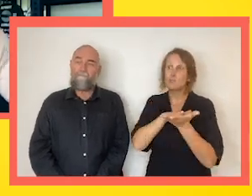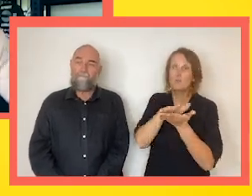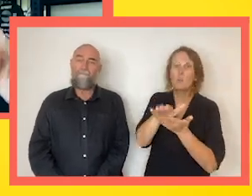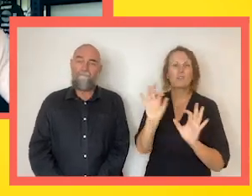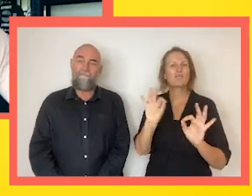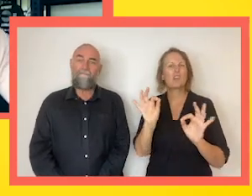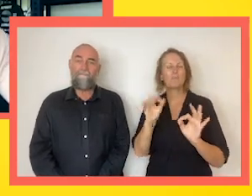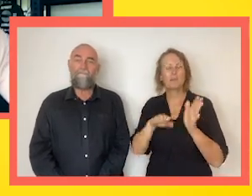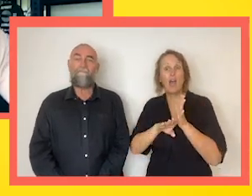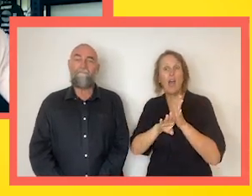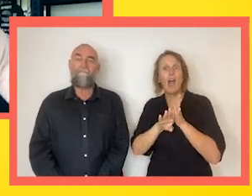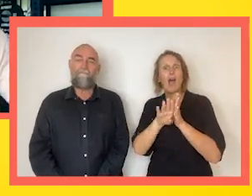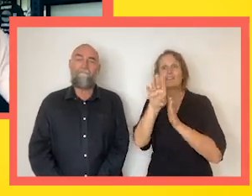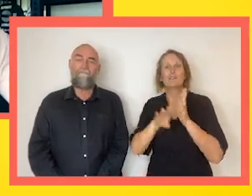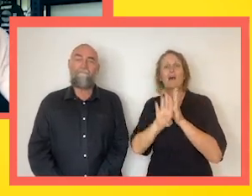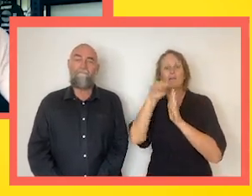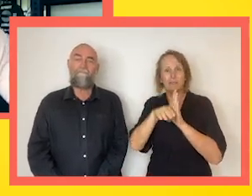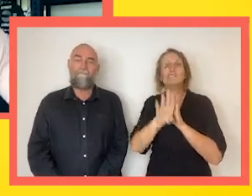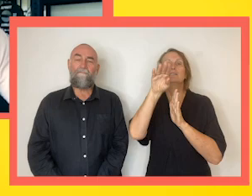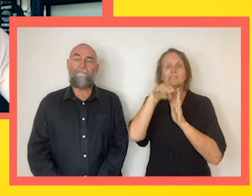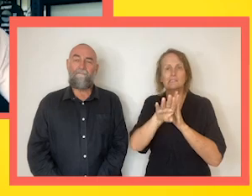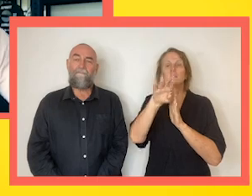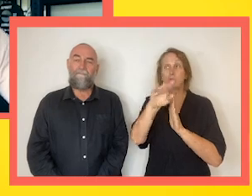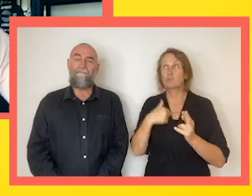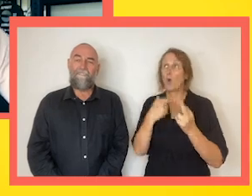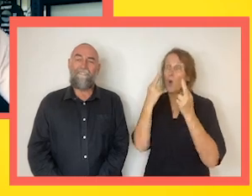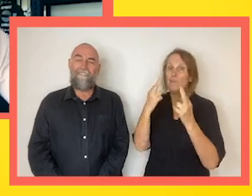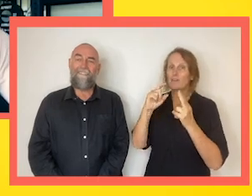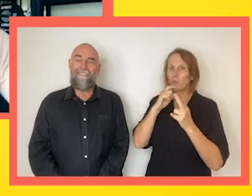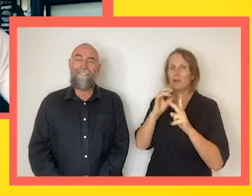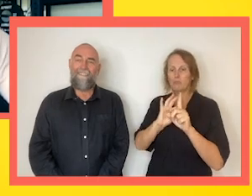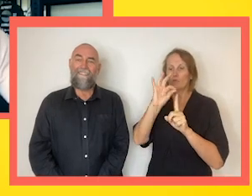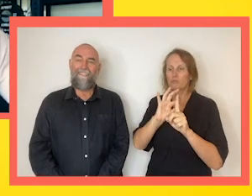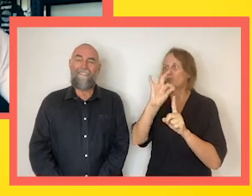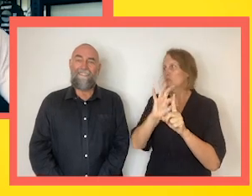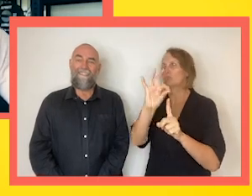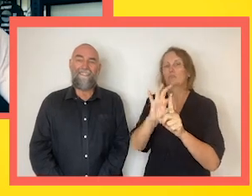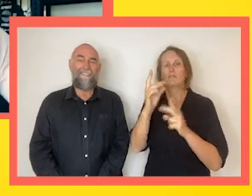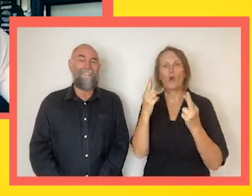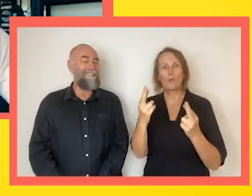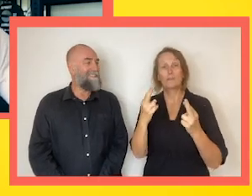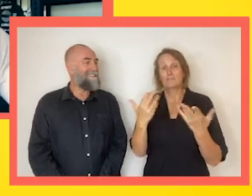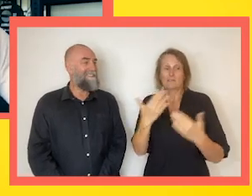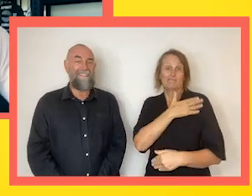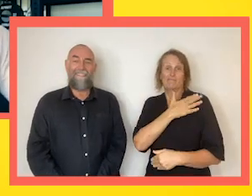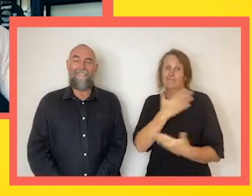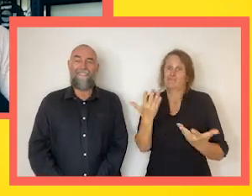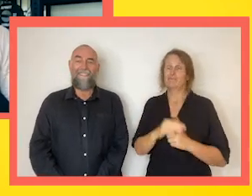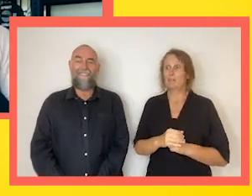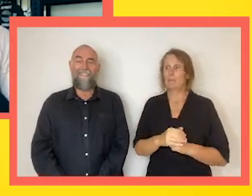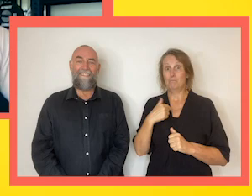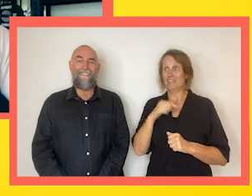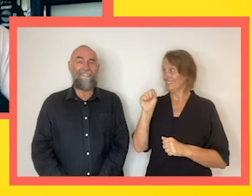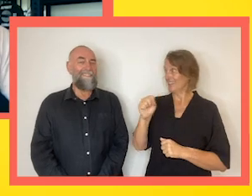smooth sailing up. It's ups and downs. And hopefully those ups are higher than the ones previously. So that's me, mate. But yeah, as you said, we've got